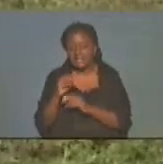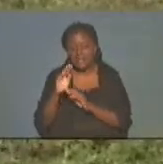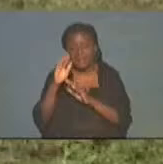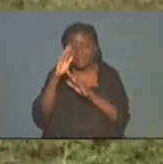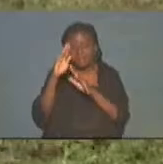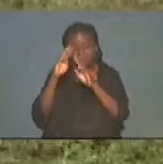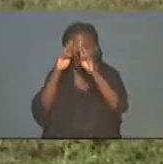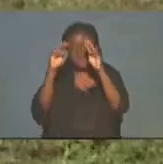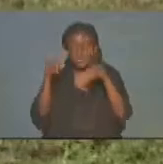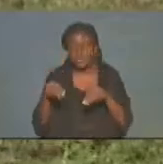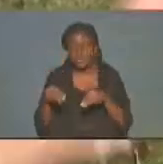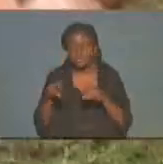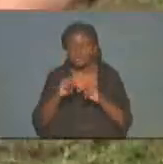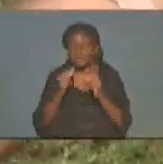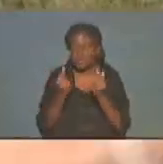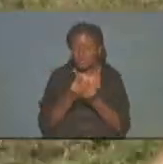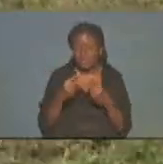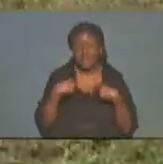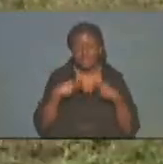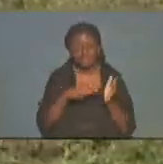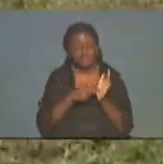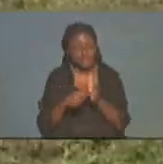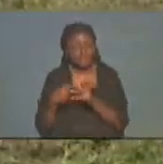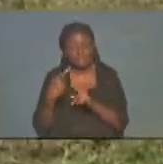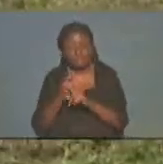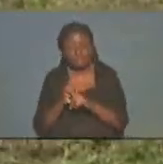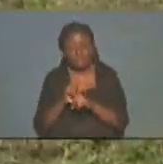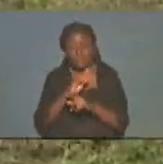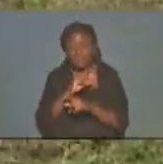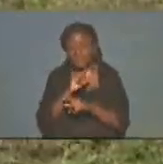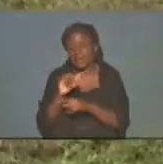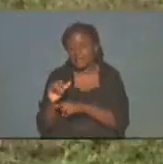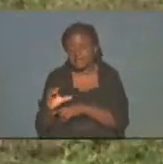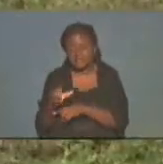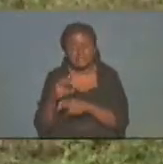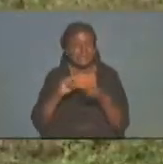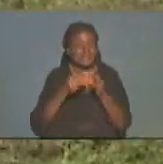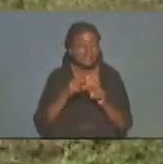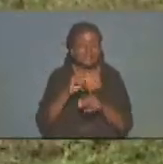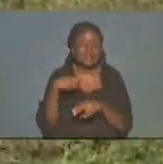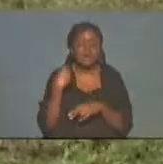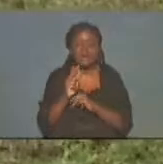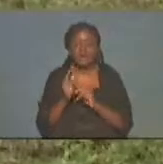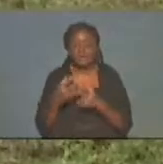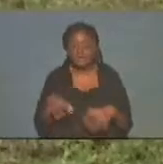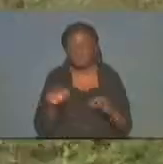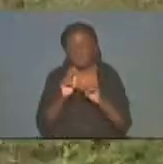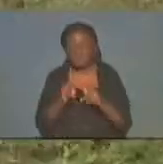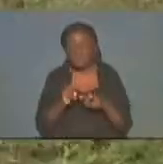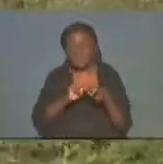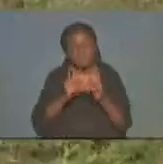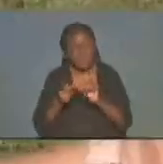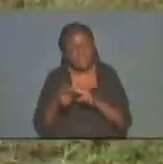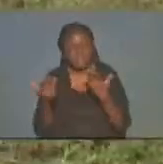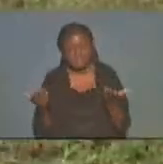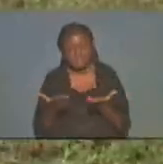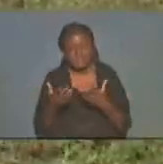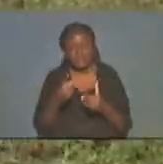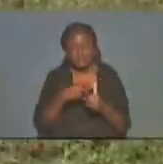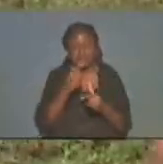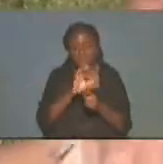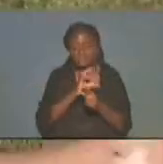have showcases from BAIC. We'll have a number of our stakeholders and partners here,